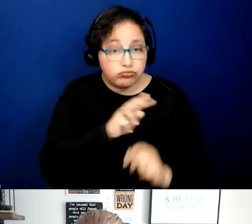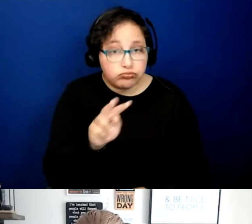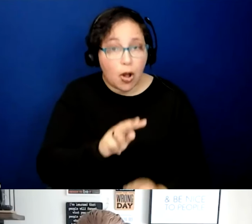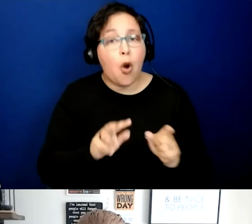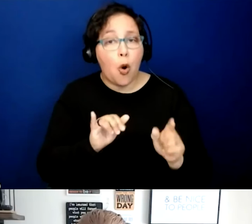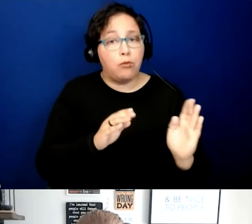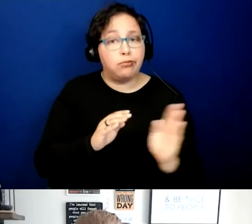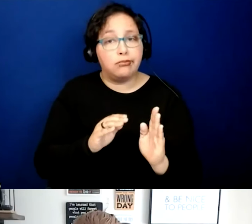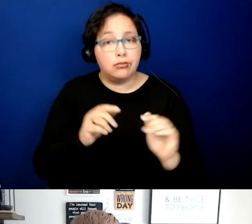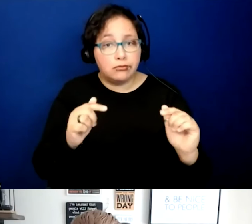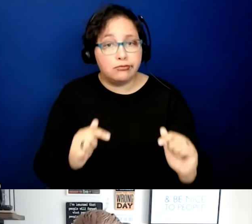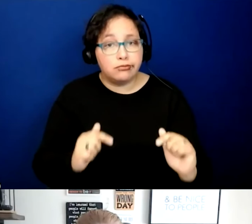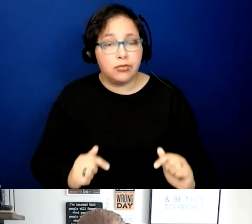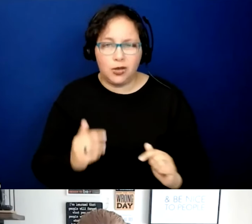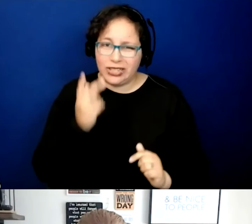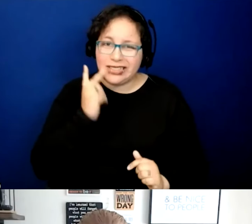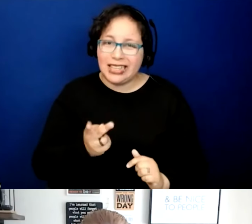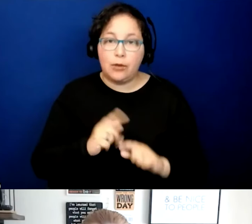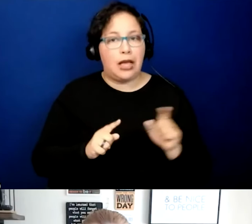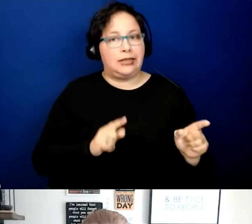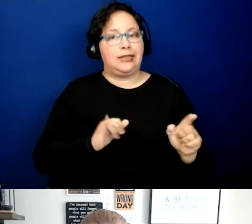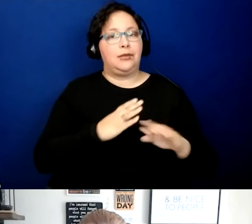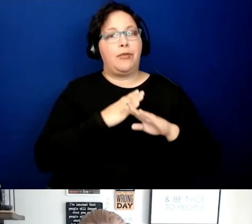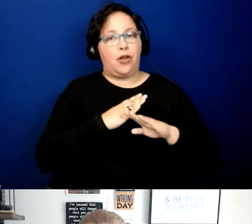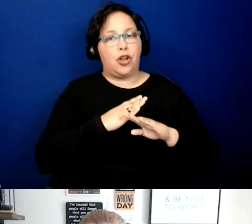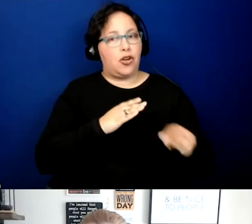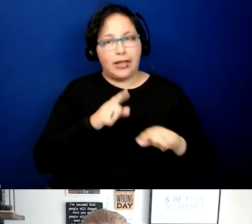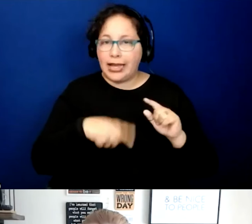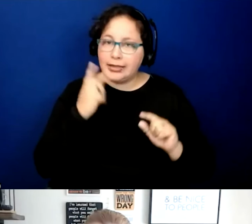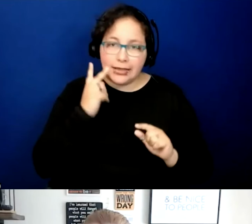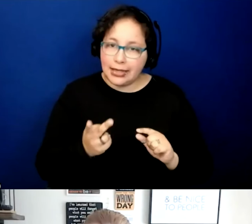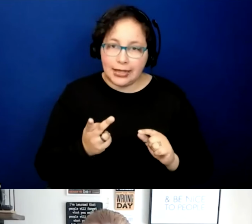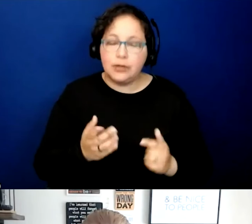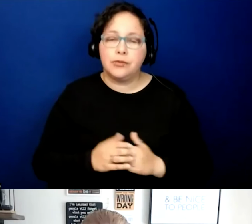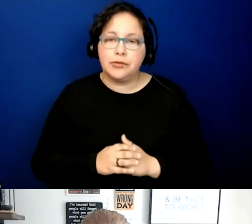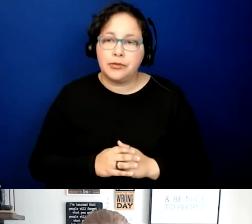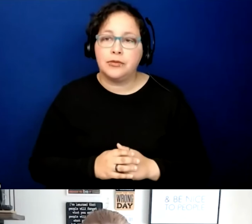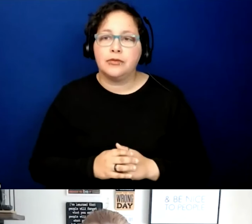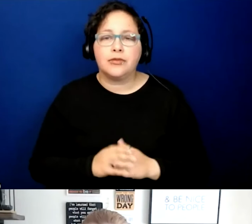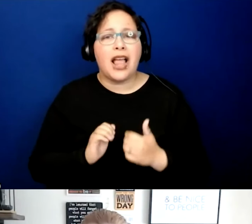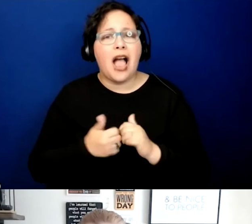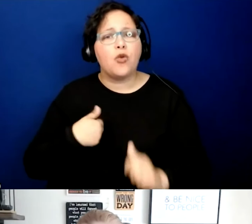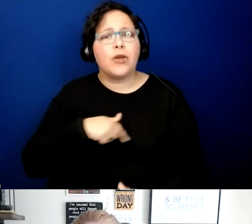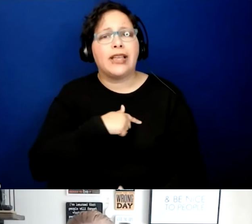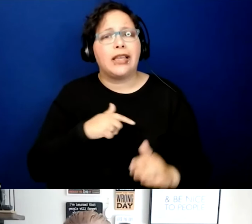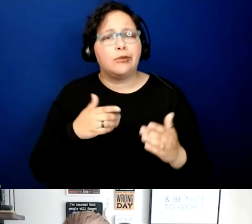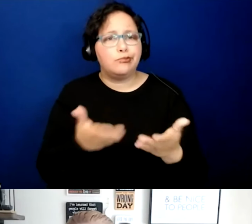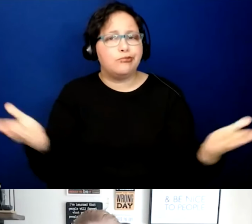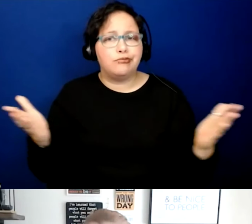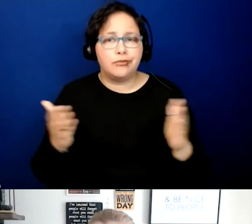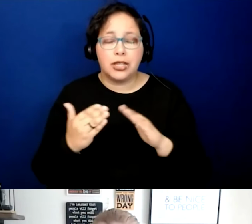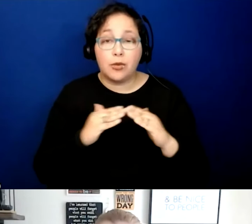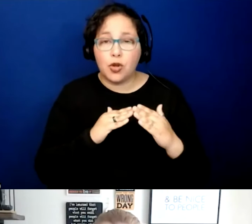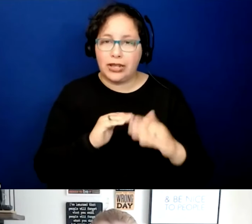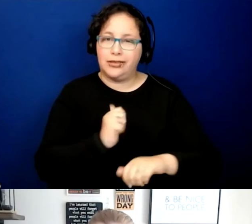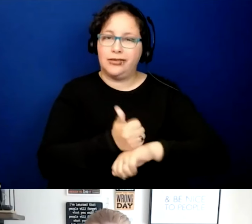And so I think that that is a barrier in and of itself. And, how do we create a